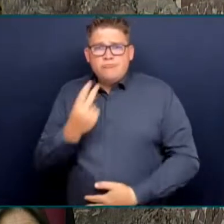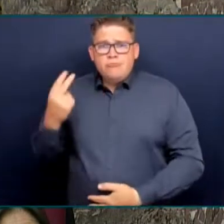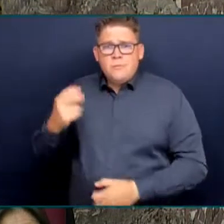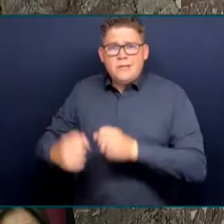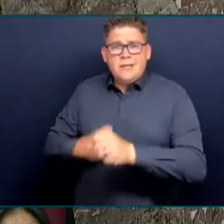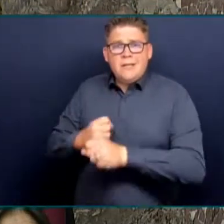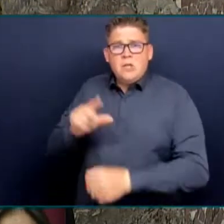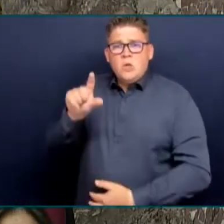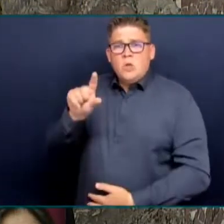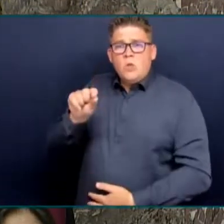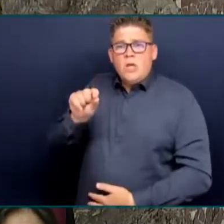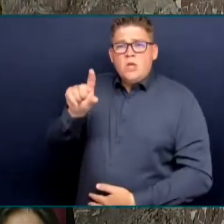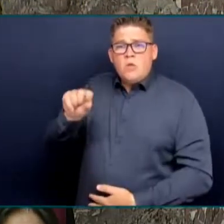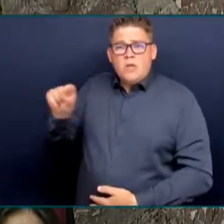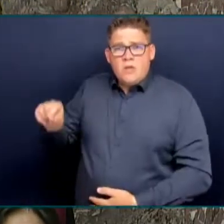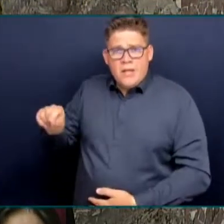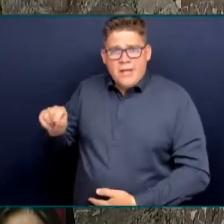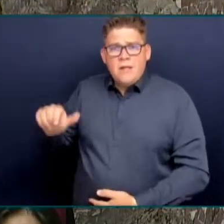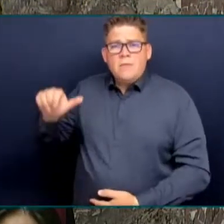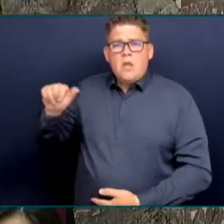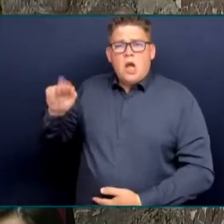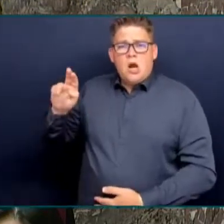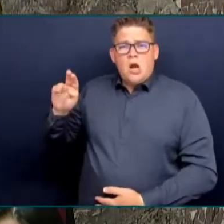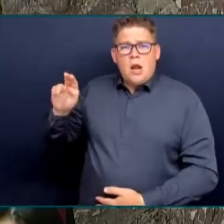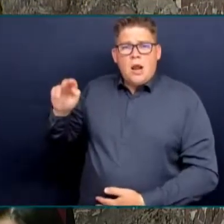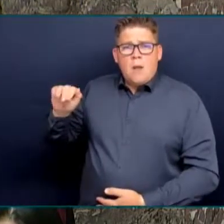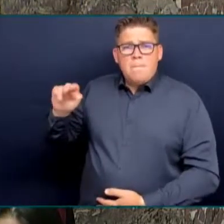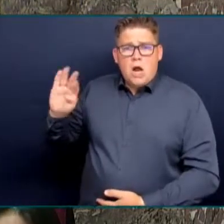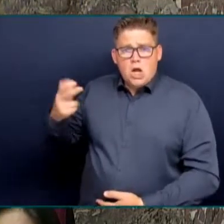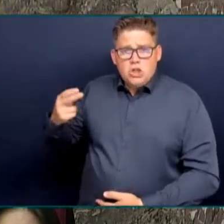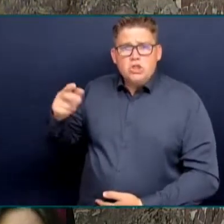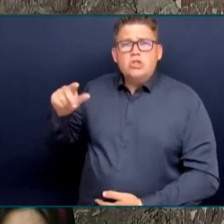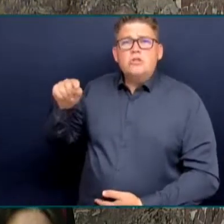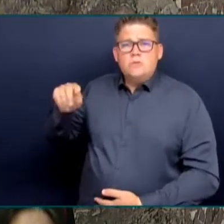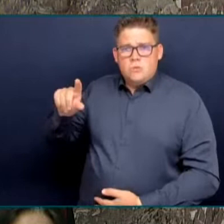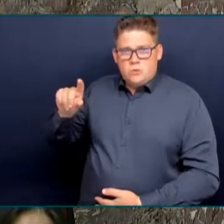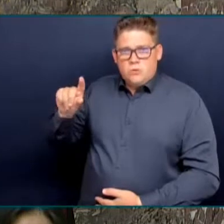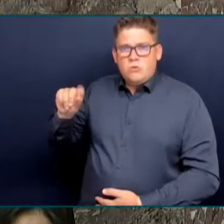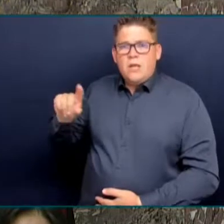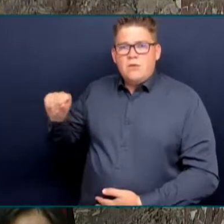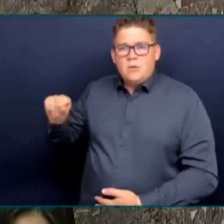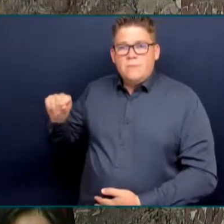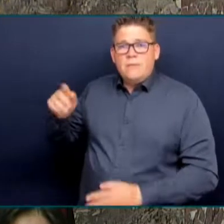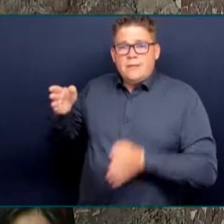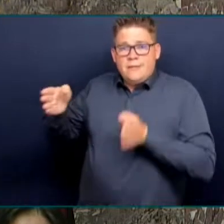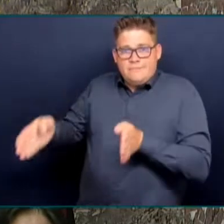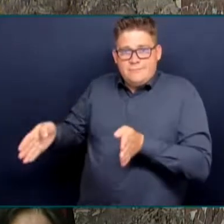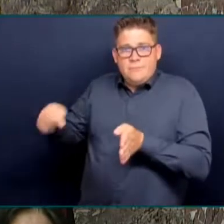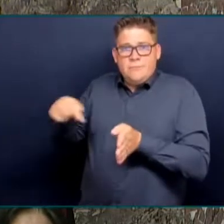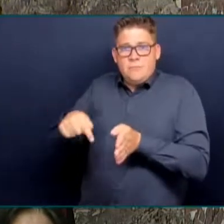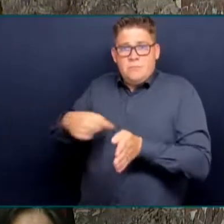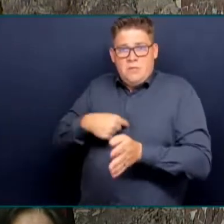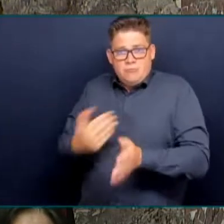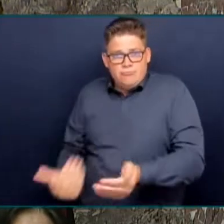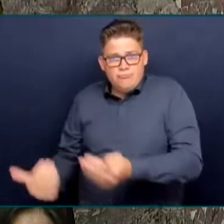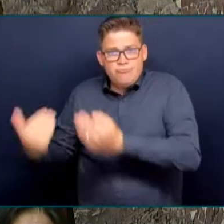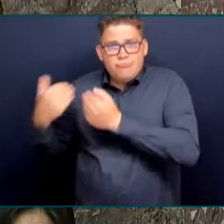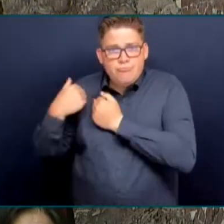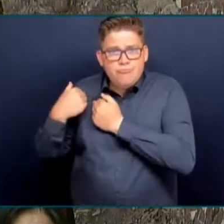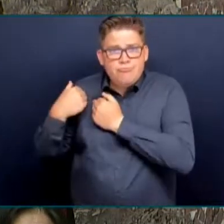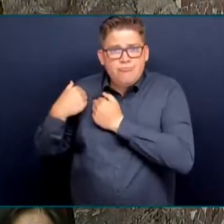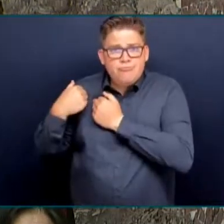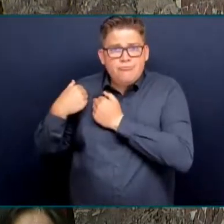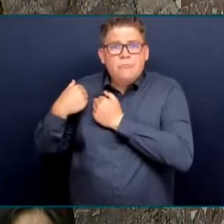for one of the most difficult decisions I had to make, which was to delay tens of thousands of surgeries. 99% of those were made